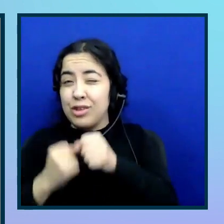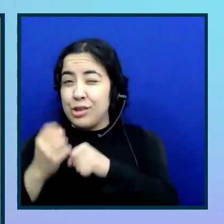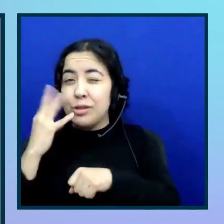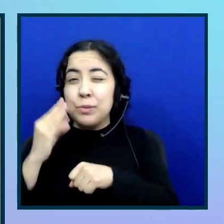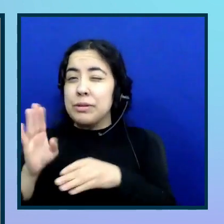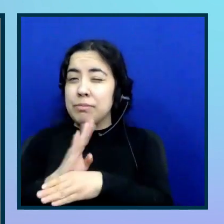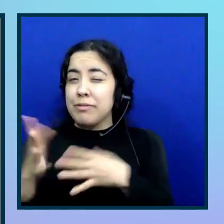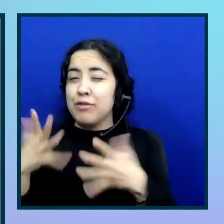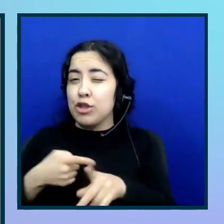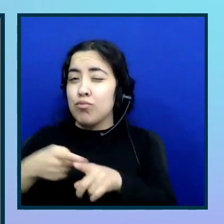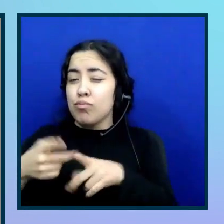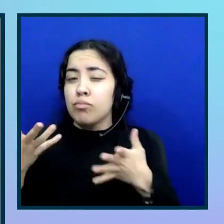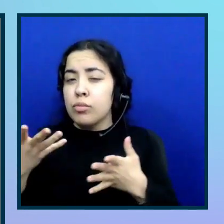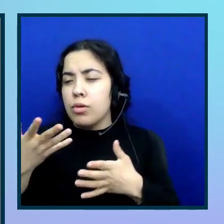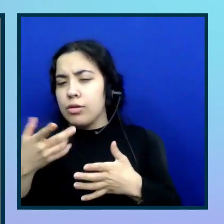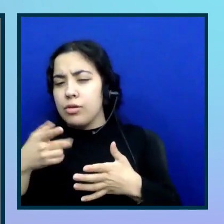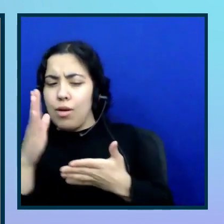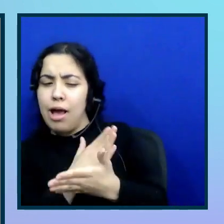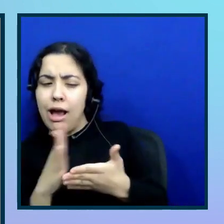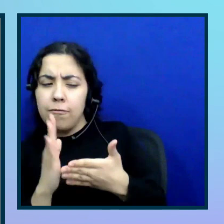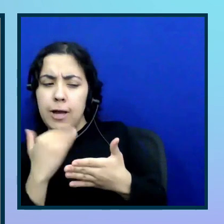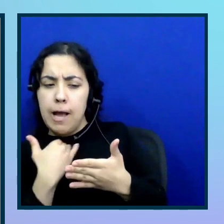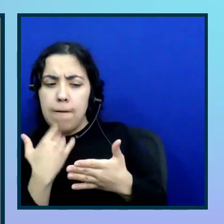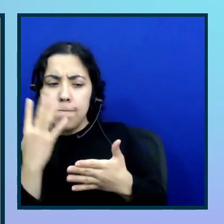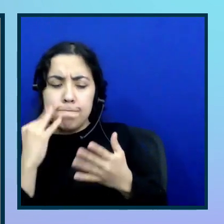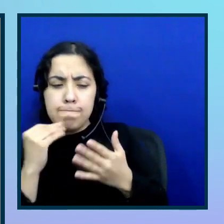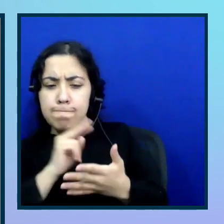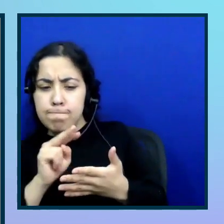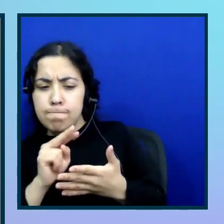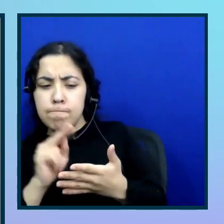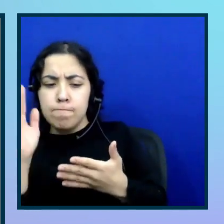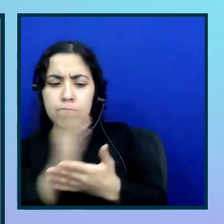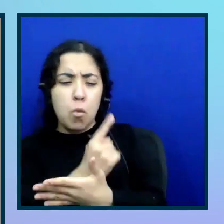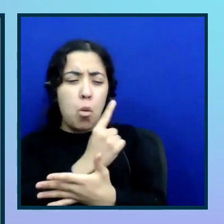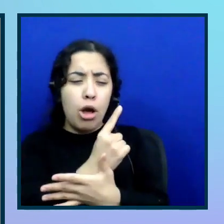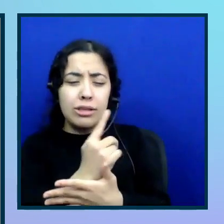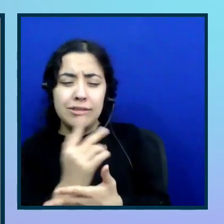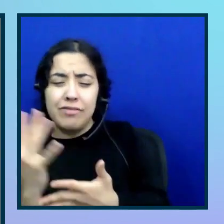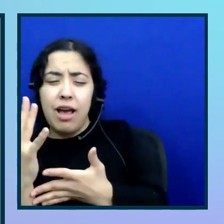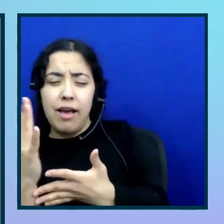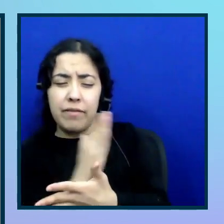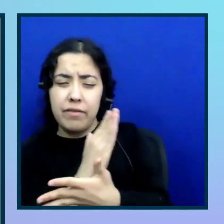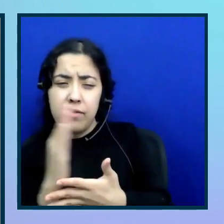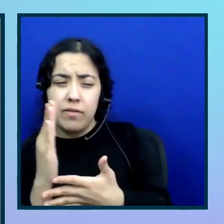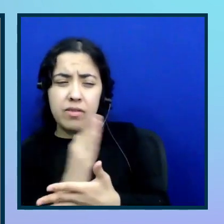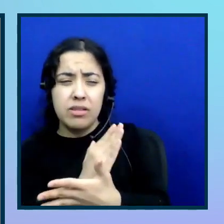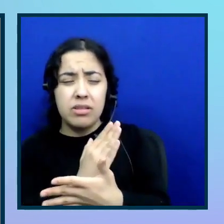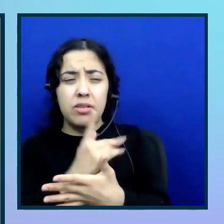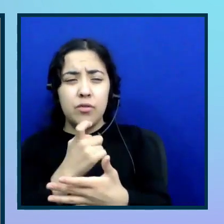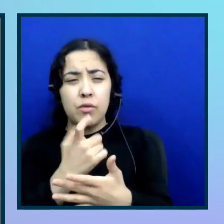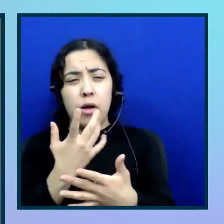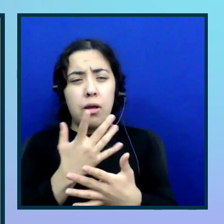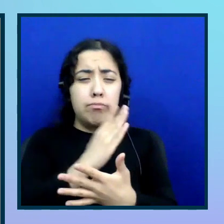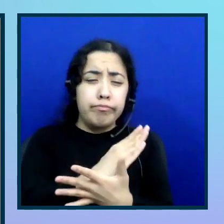business, where does this fall in the scheme of a 1 to 5 from blocker, critical, serious,